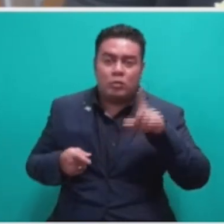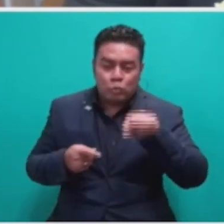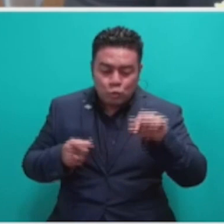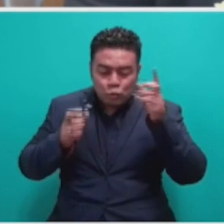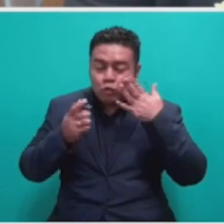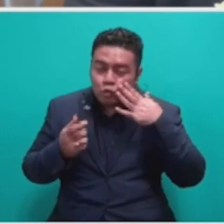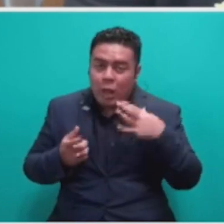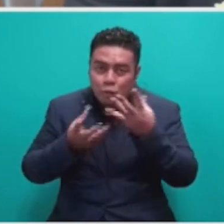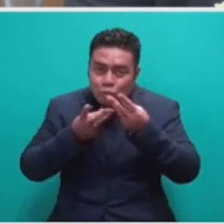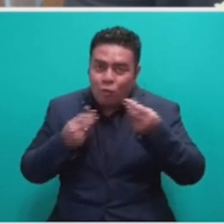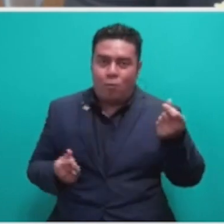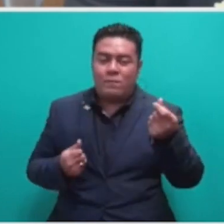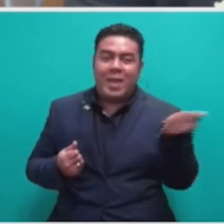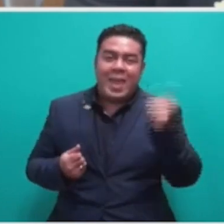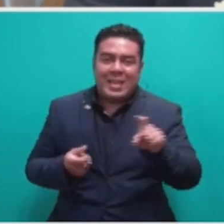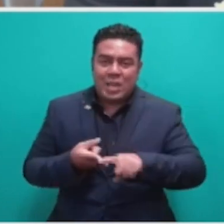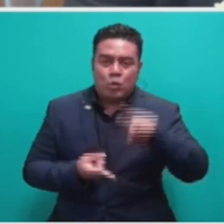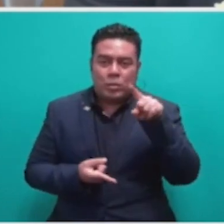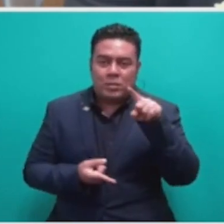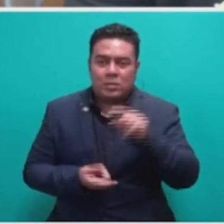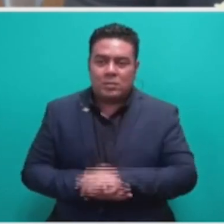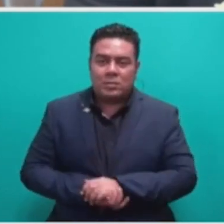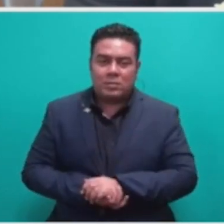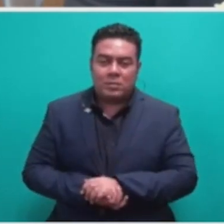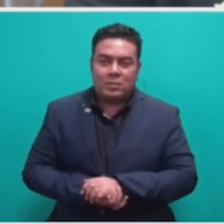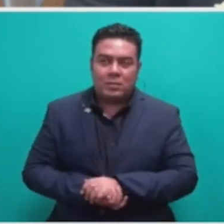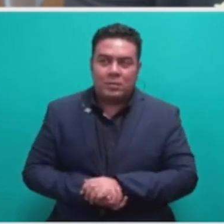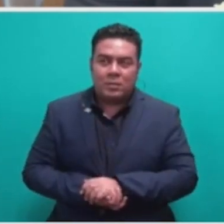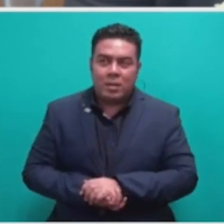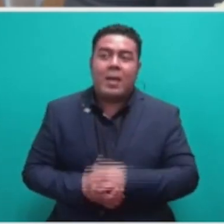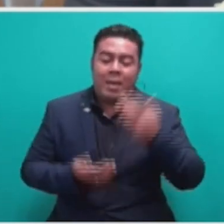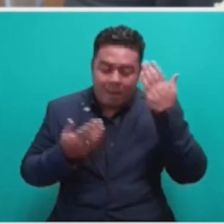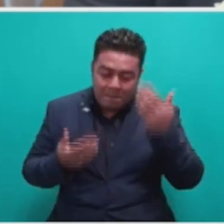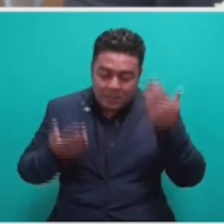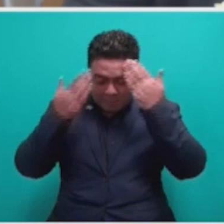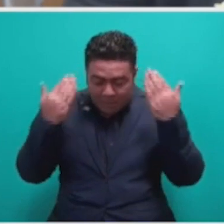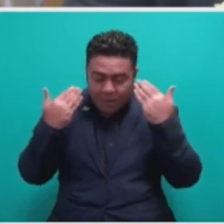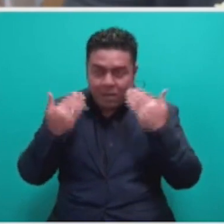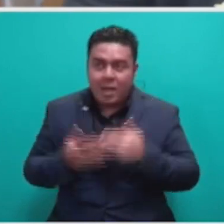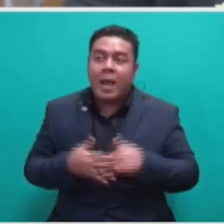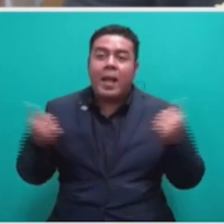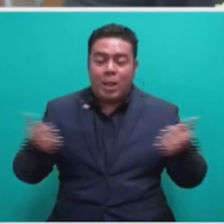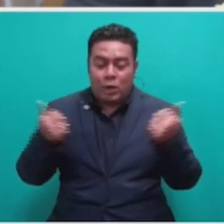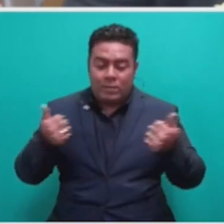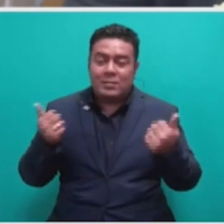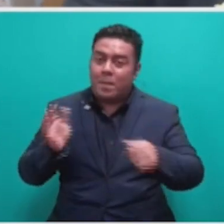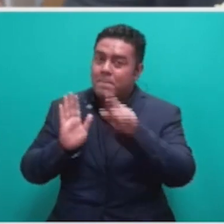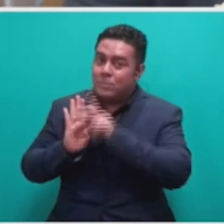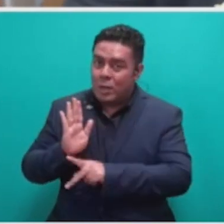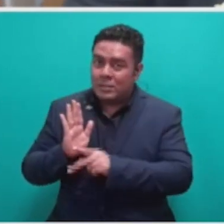address any increase and Mr. Speaker, a lot of these